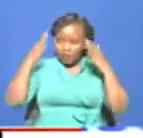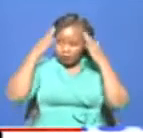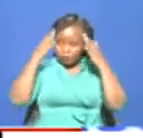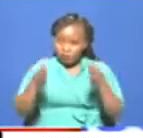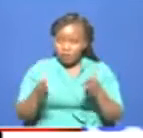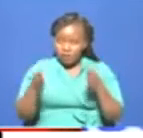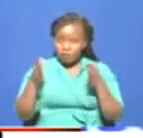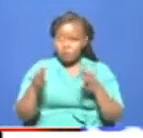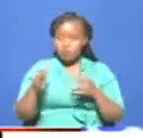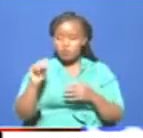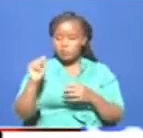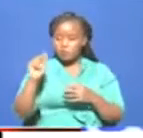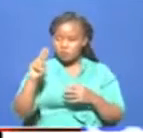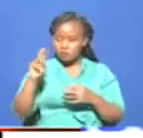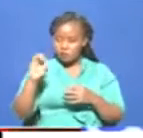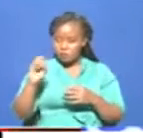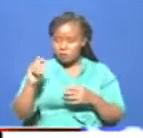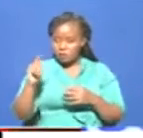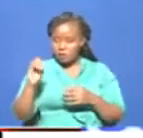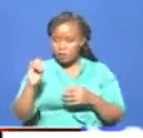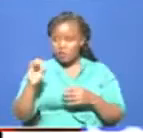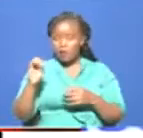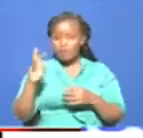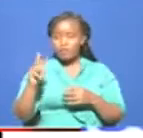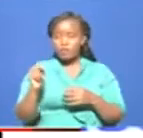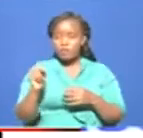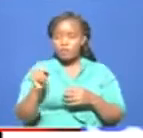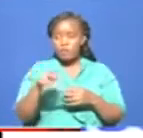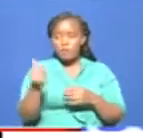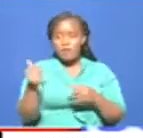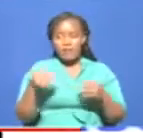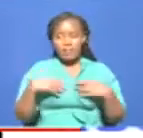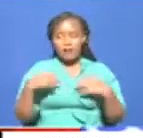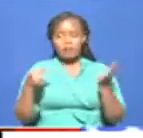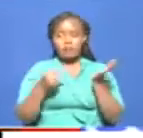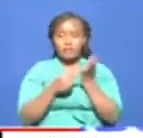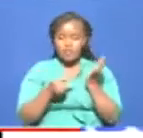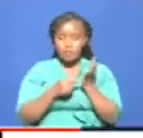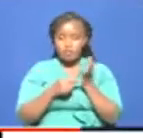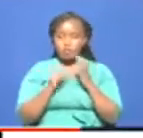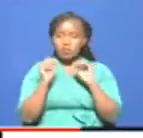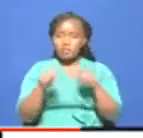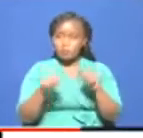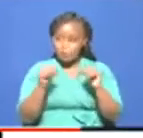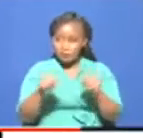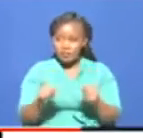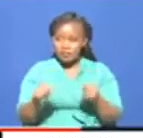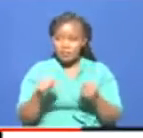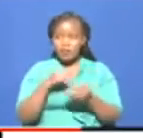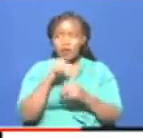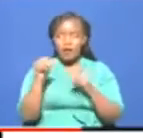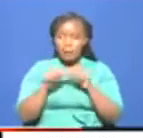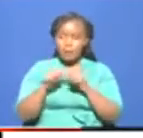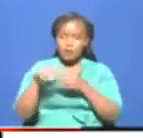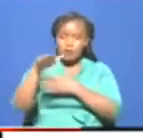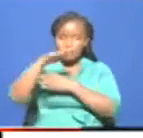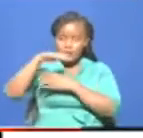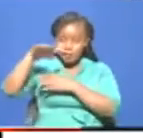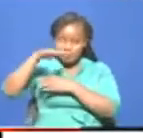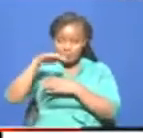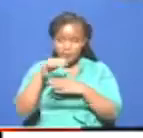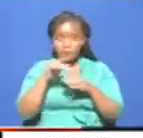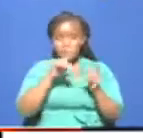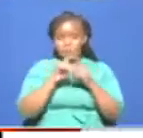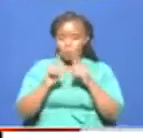rest of the world is really developing in other technical capabilities concerning space. Experts estimate that the